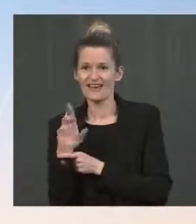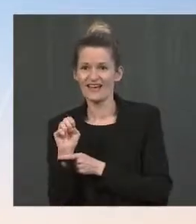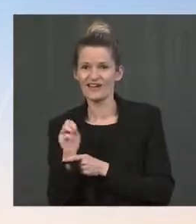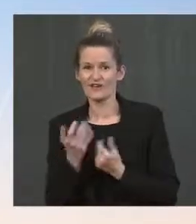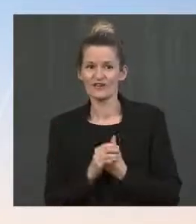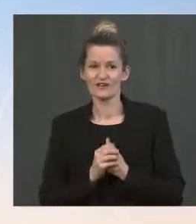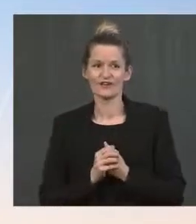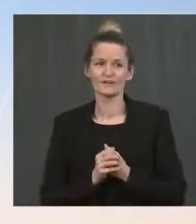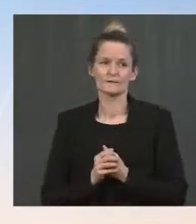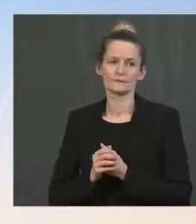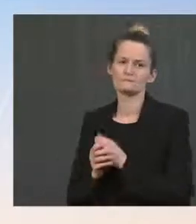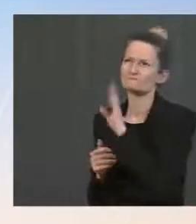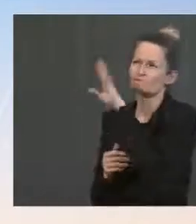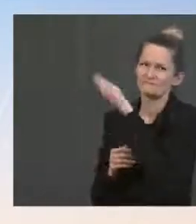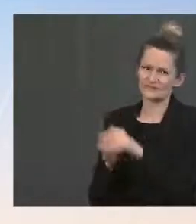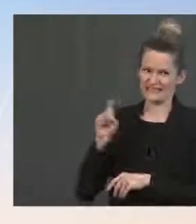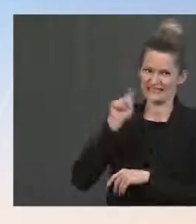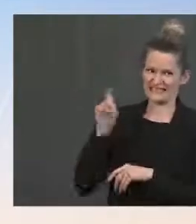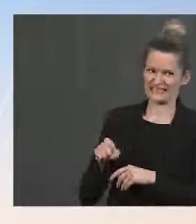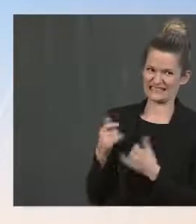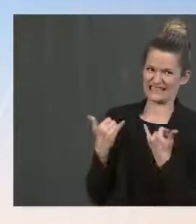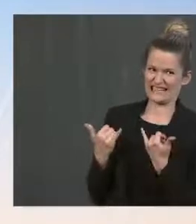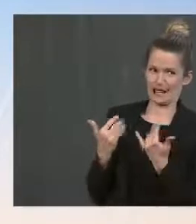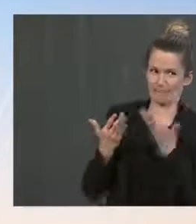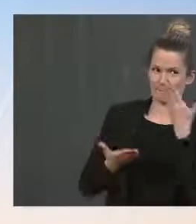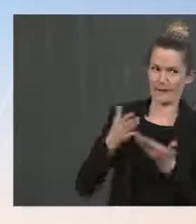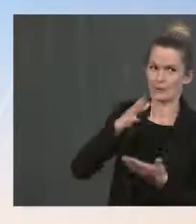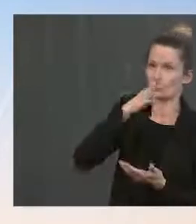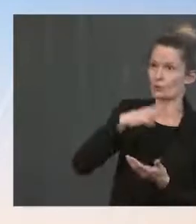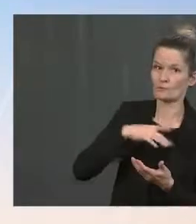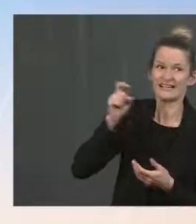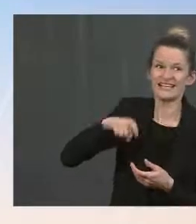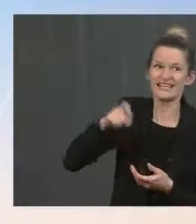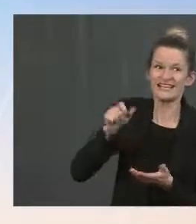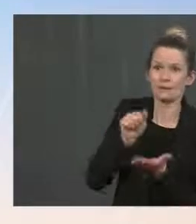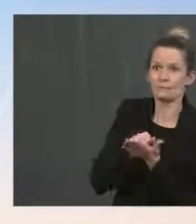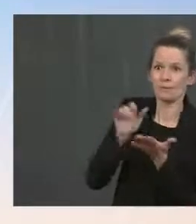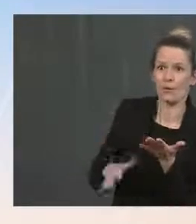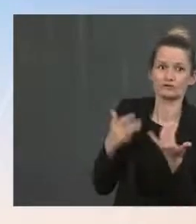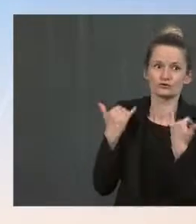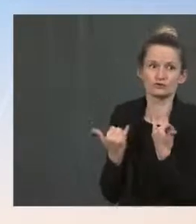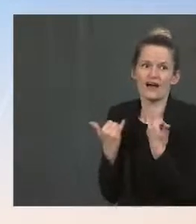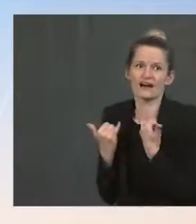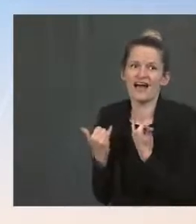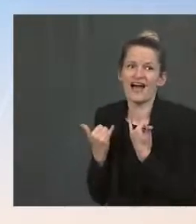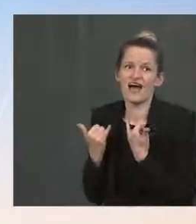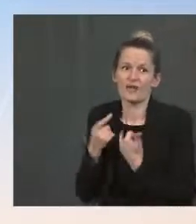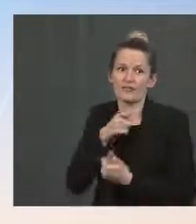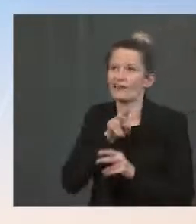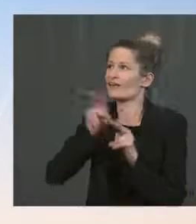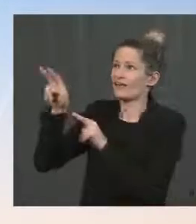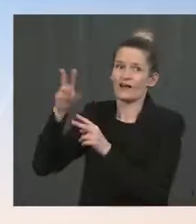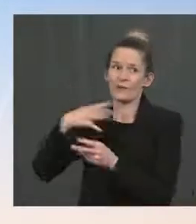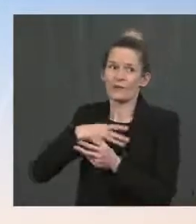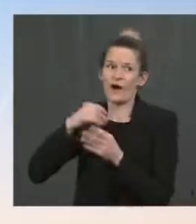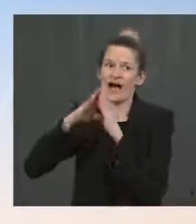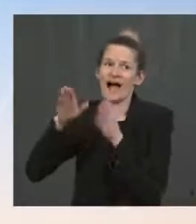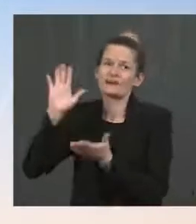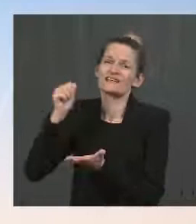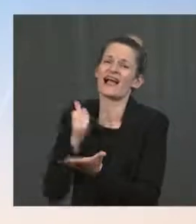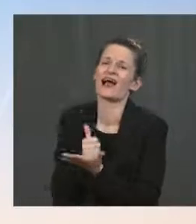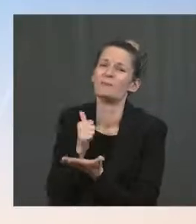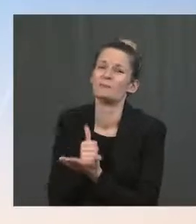might be in need of having an abortion, who perhaps are looking at this White House for a Hail Mary